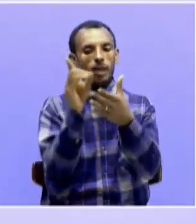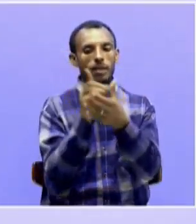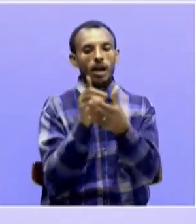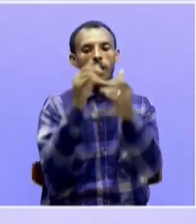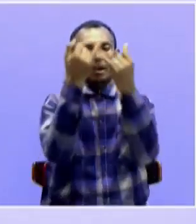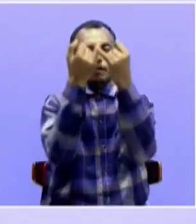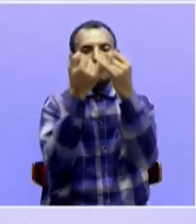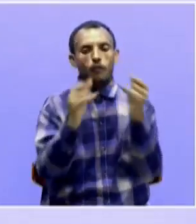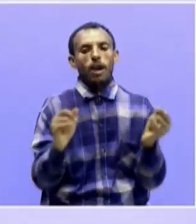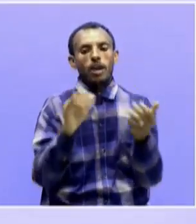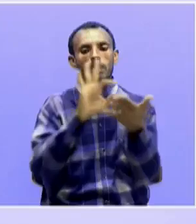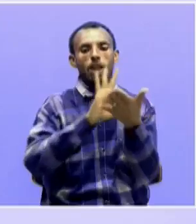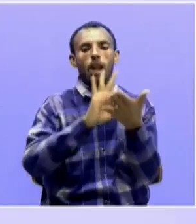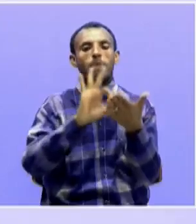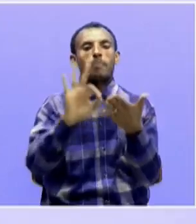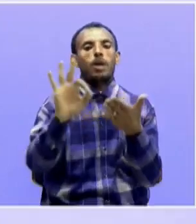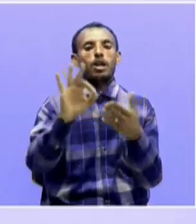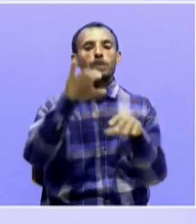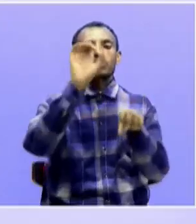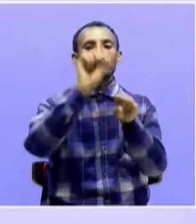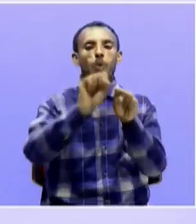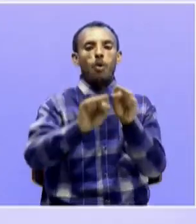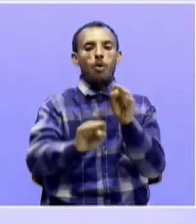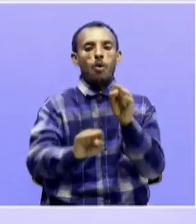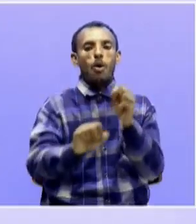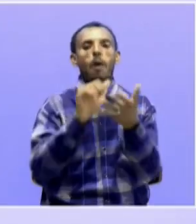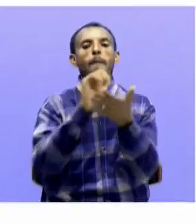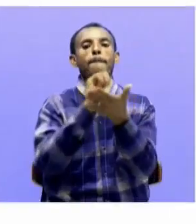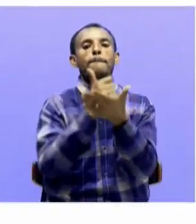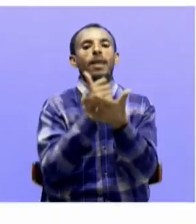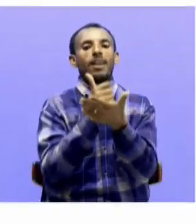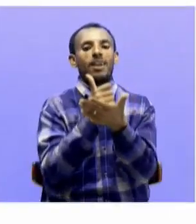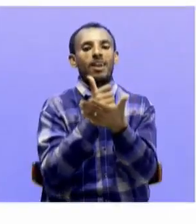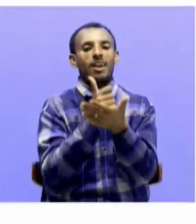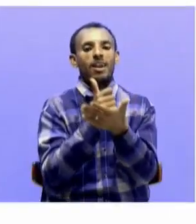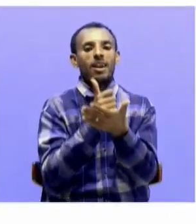by the number of data. So mean